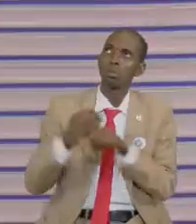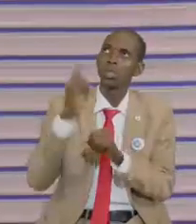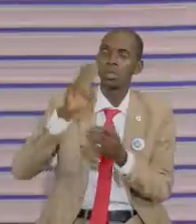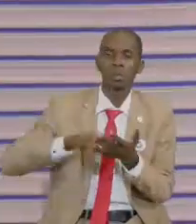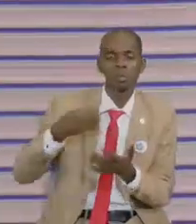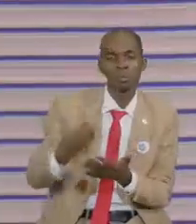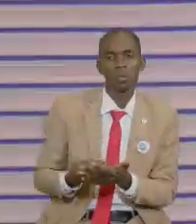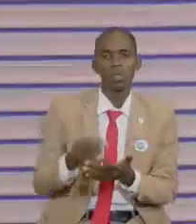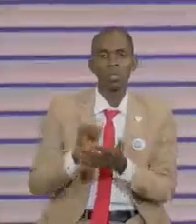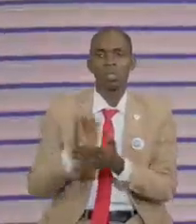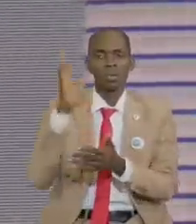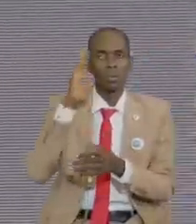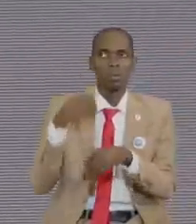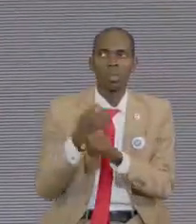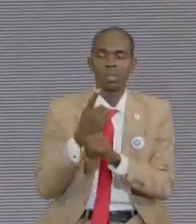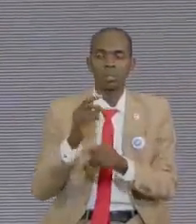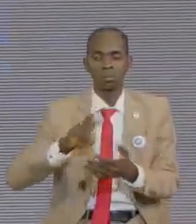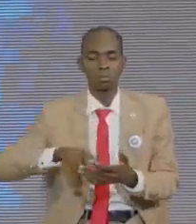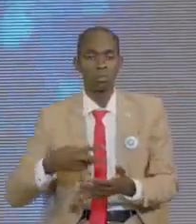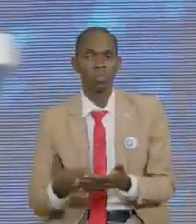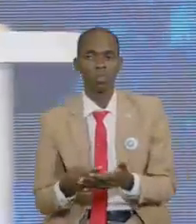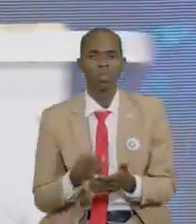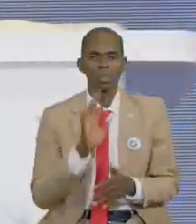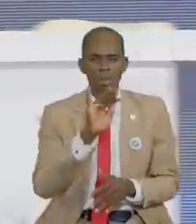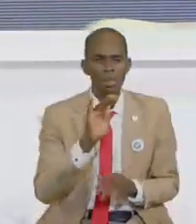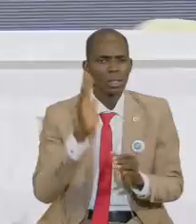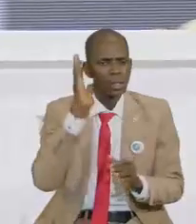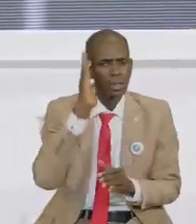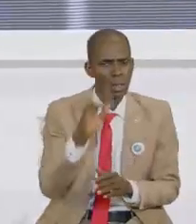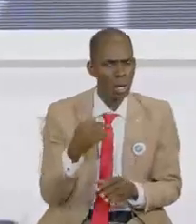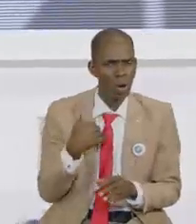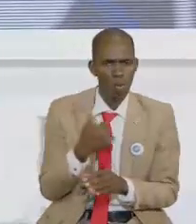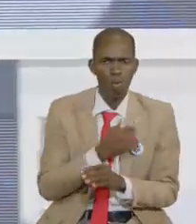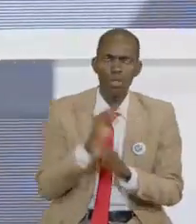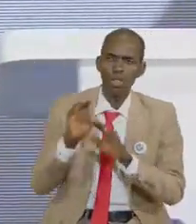him. They said, shall we pay tribute to Caesar or not?